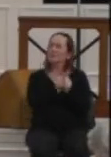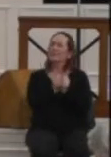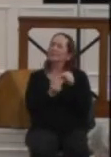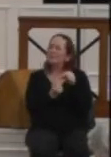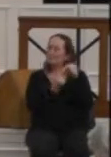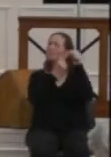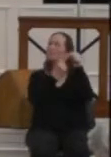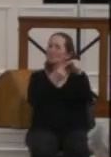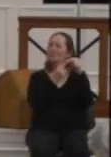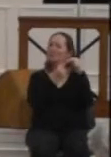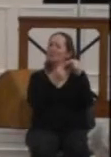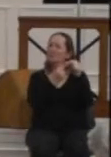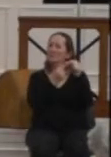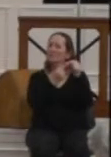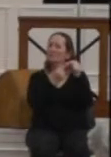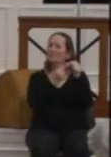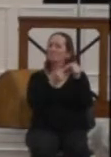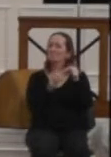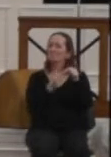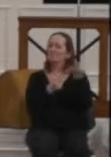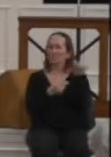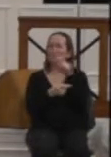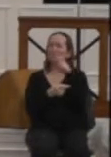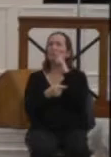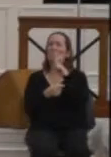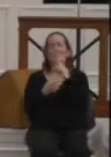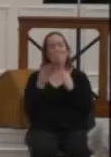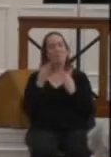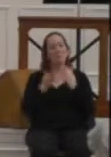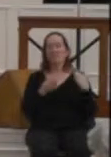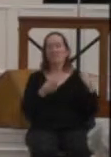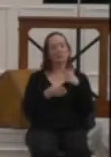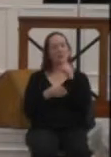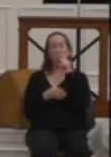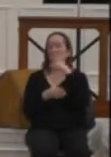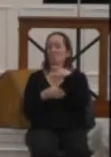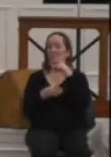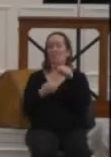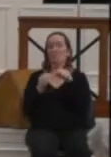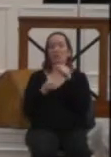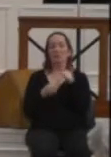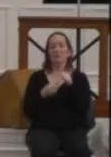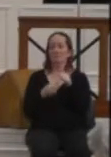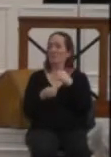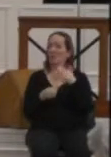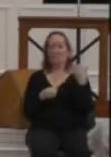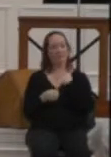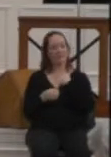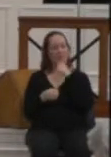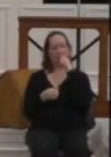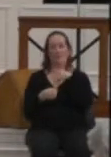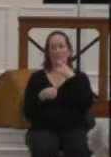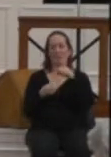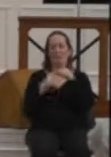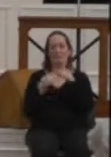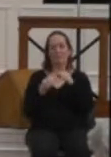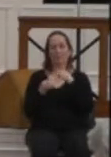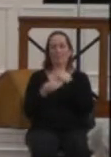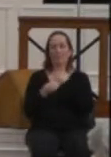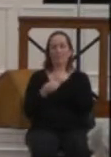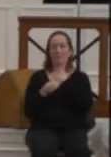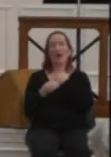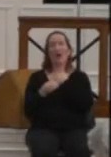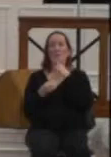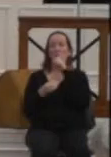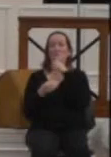specifically as you are. Now, there may be things you don't like about yourself. There are things that I don't like about myself. I really wish God